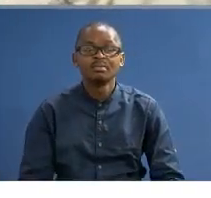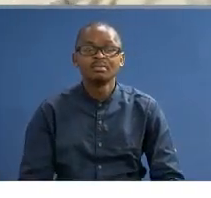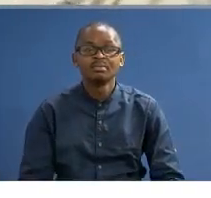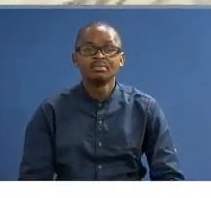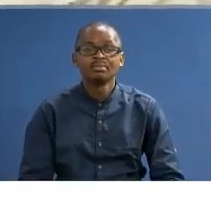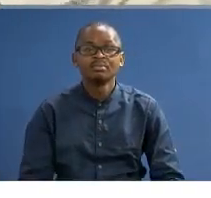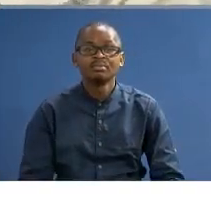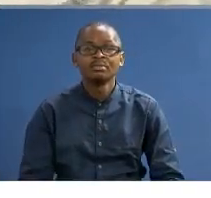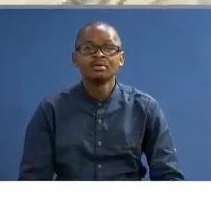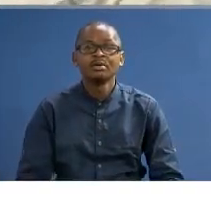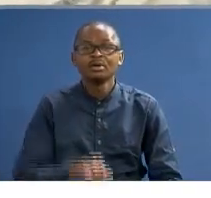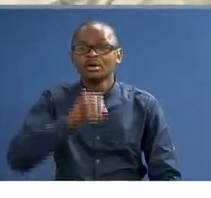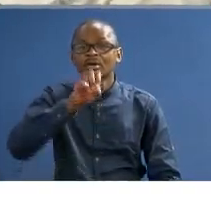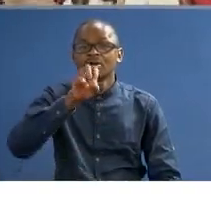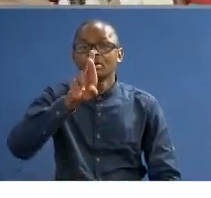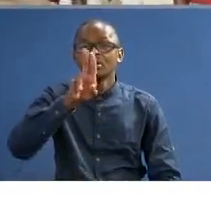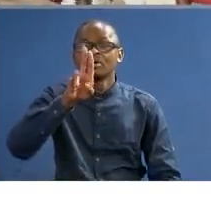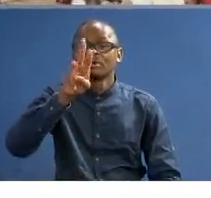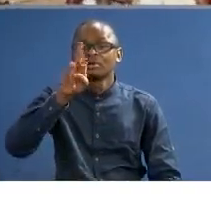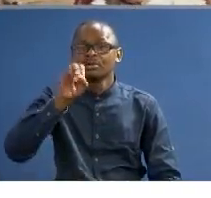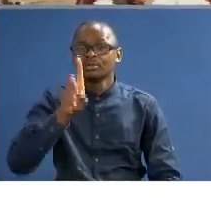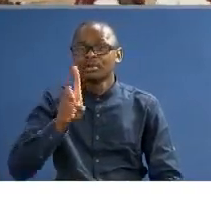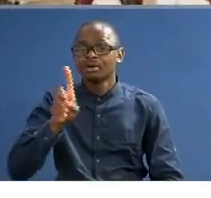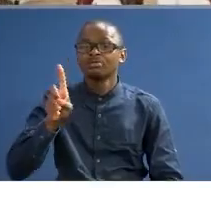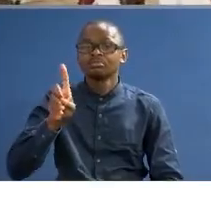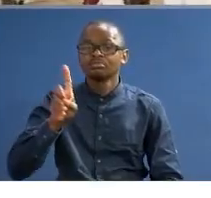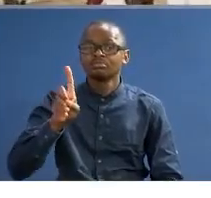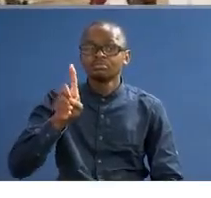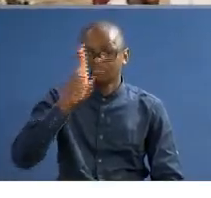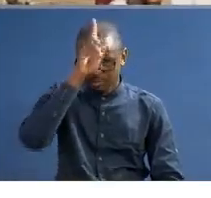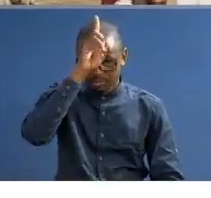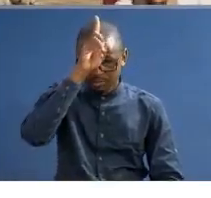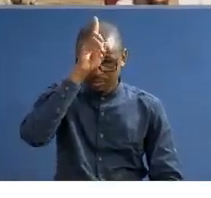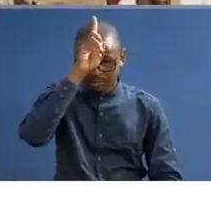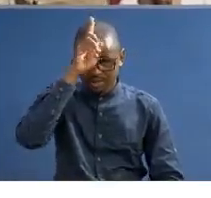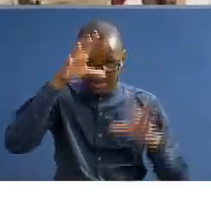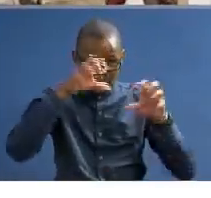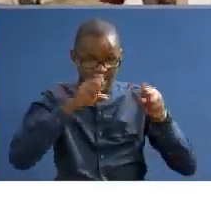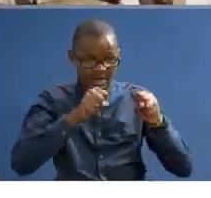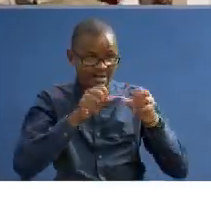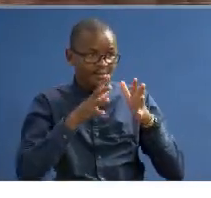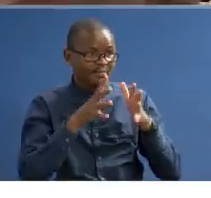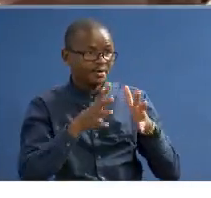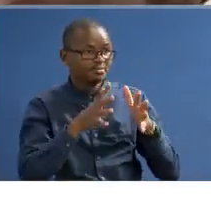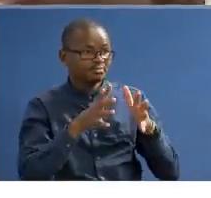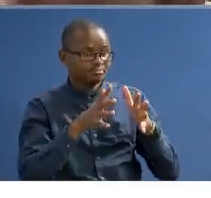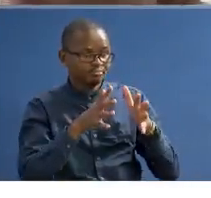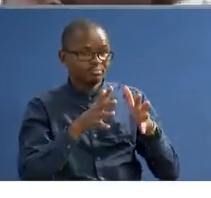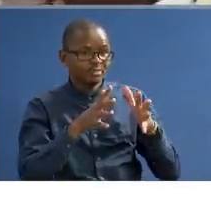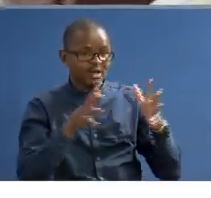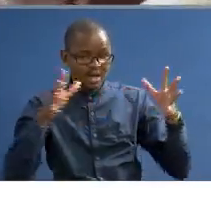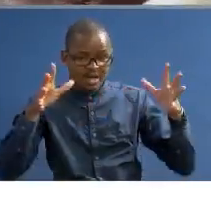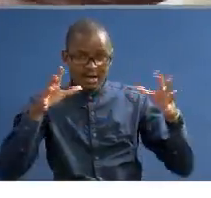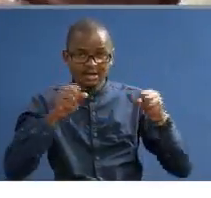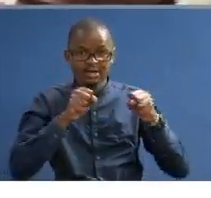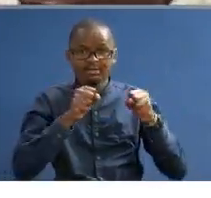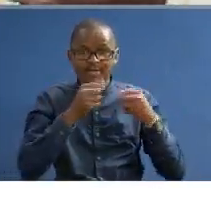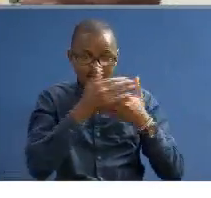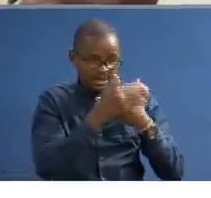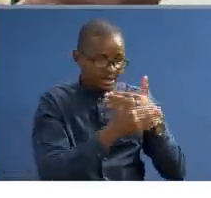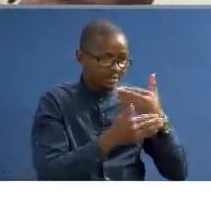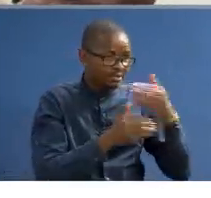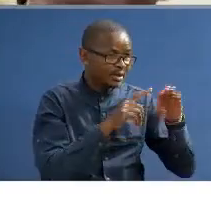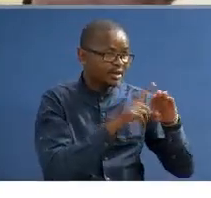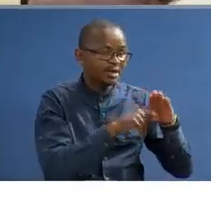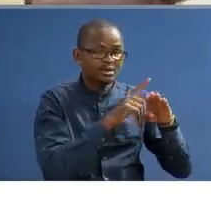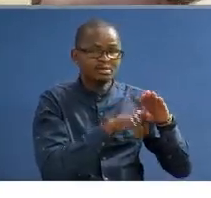According to Joram Kingondu, a resident of Musenge village, the bandits, unprovoked, attacked his neighbor